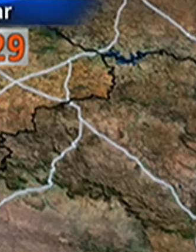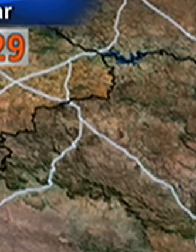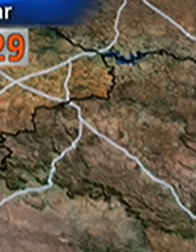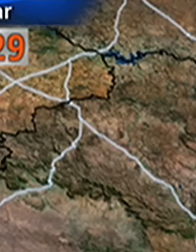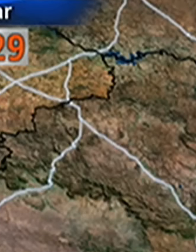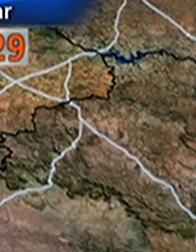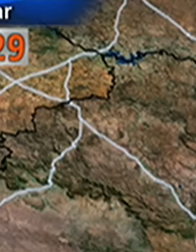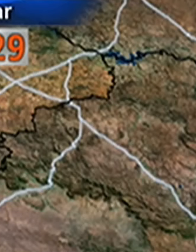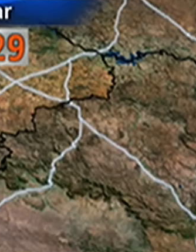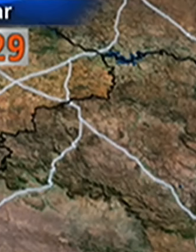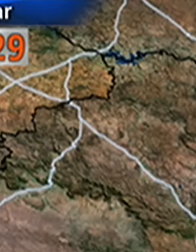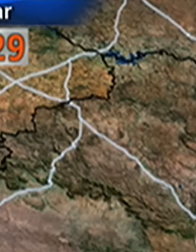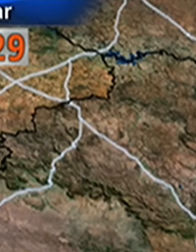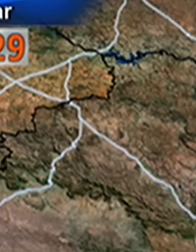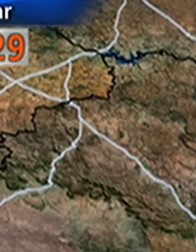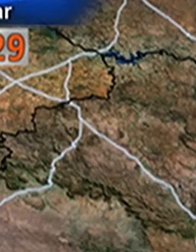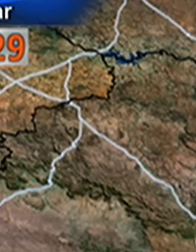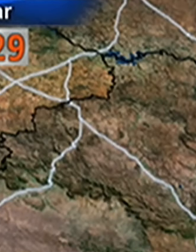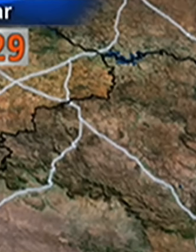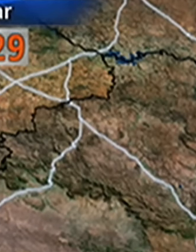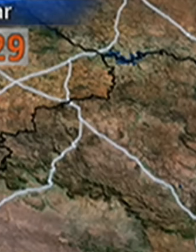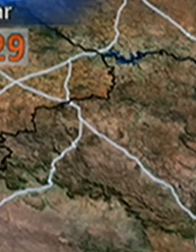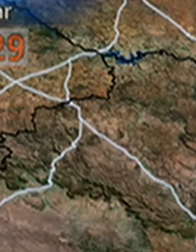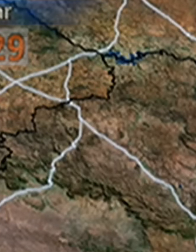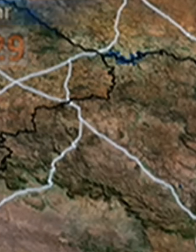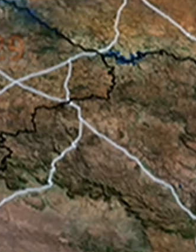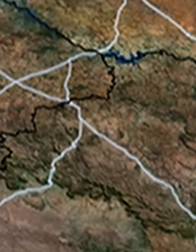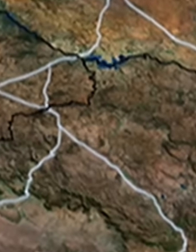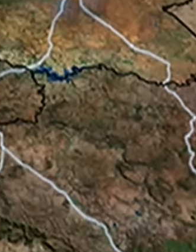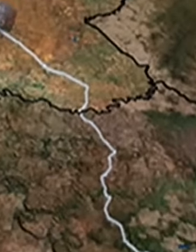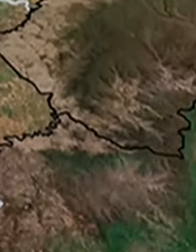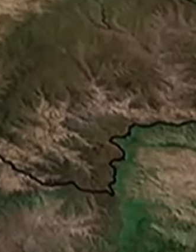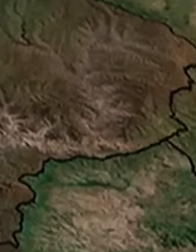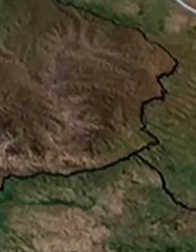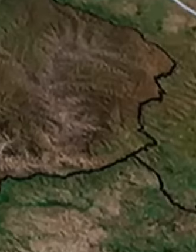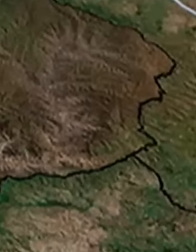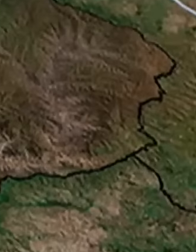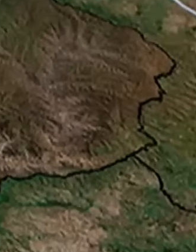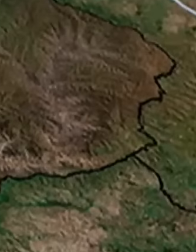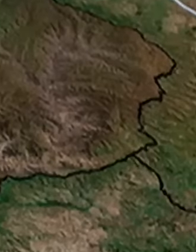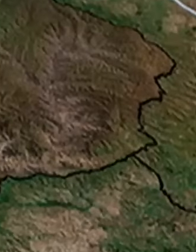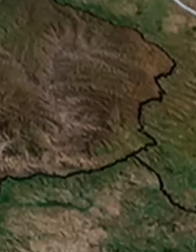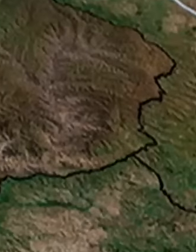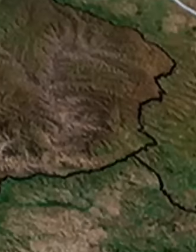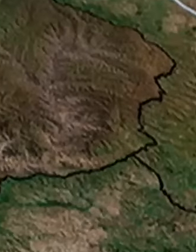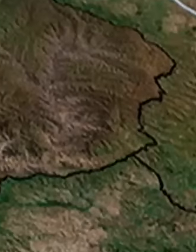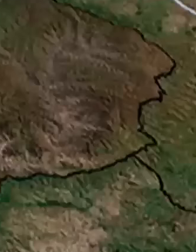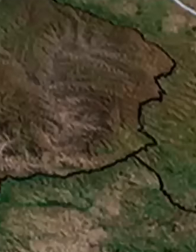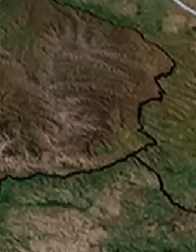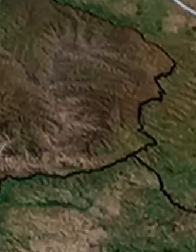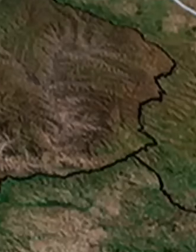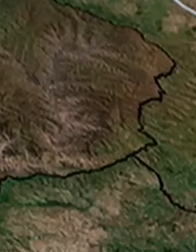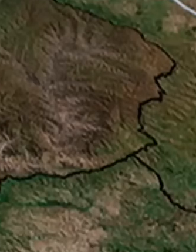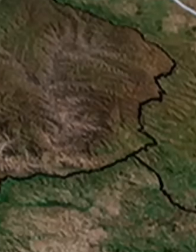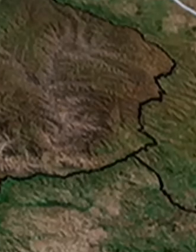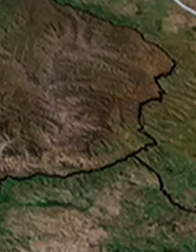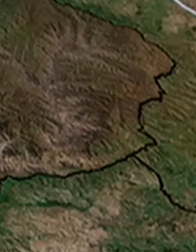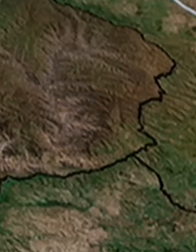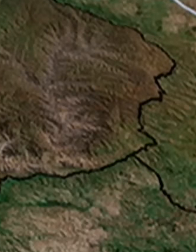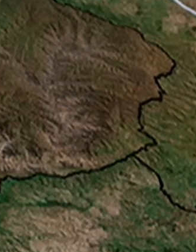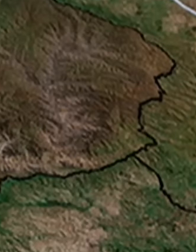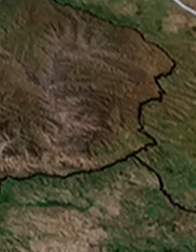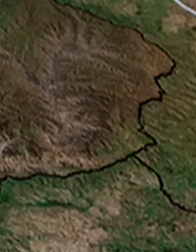thata ka digrata di le 33 fa Apintene yona e tla be ke mo go digrata di le 28 me re lebelle province ya ka kwa